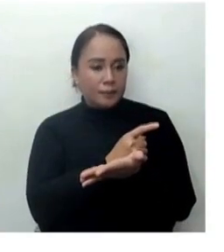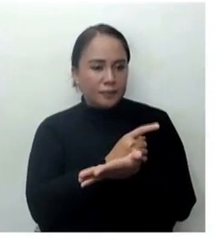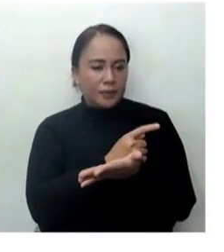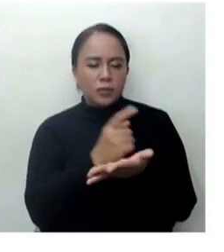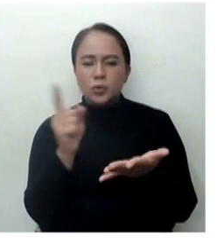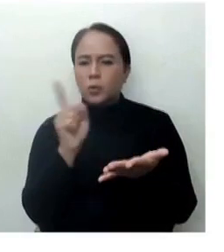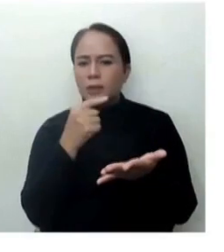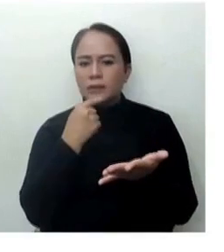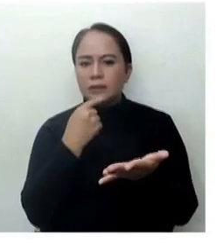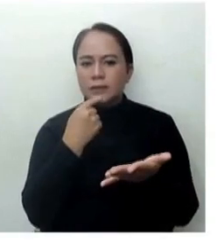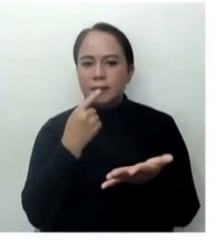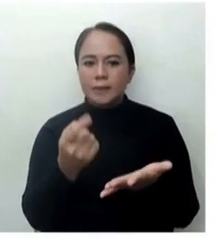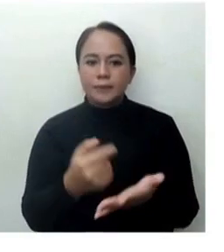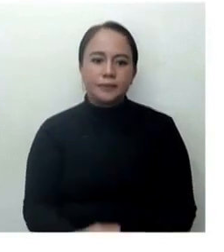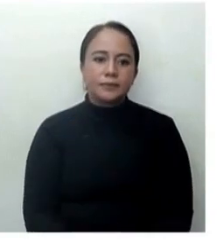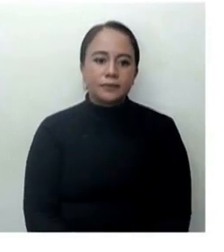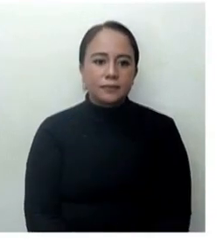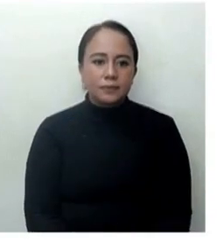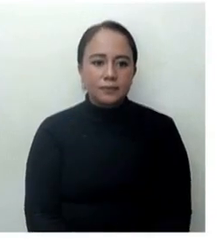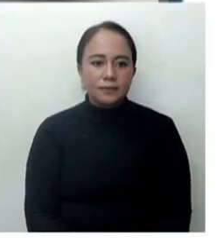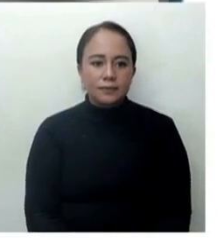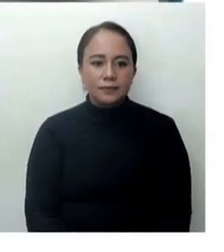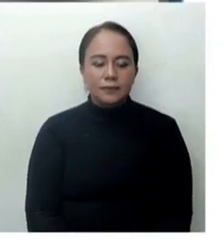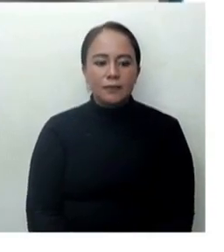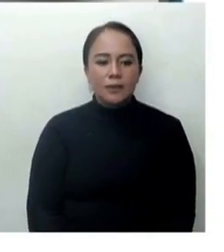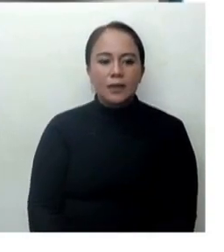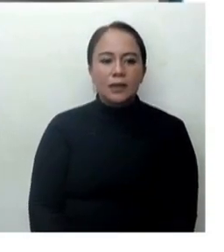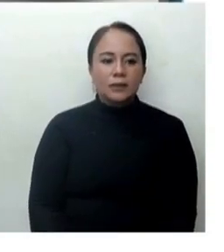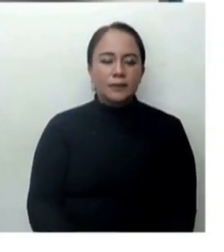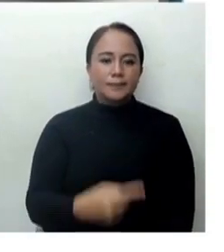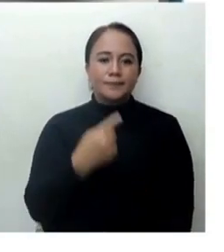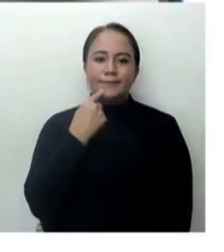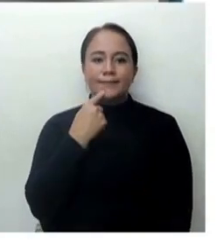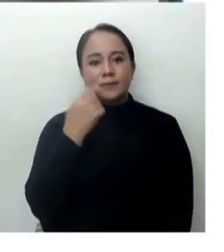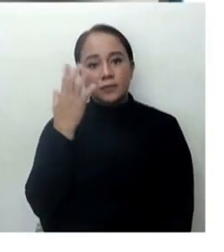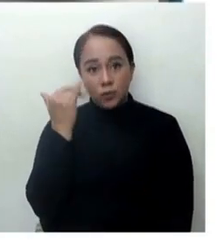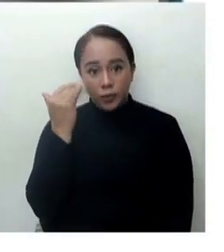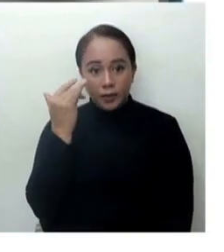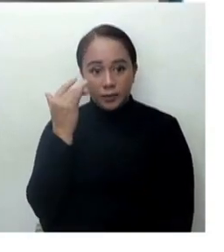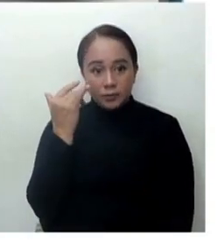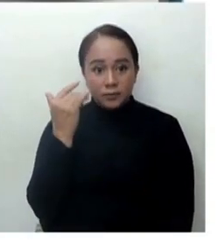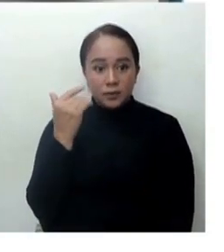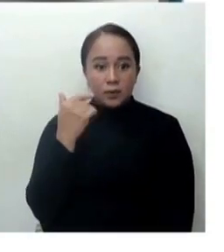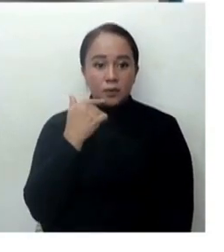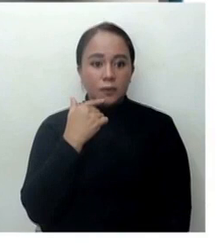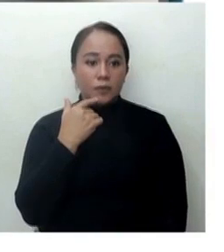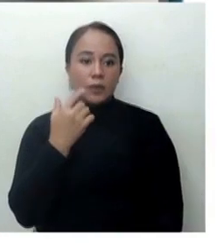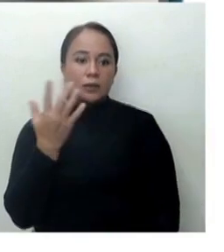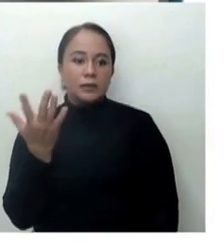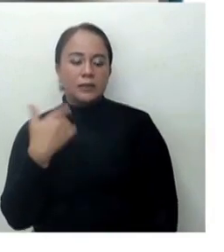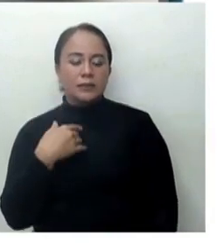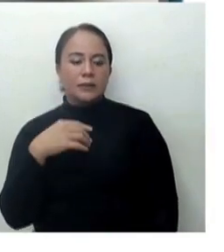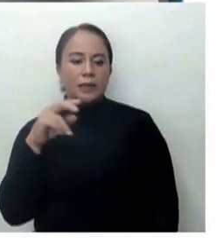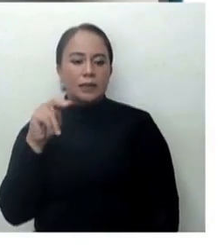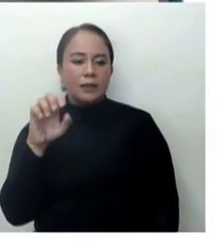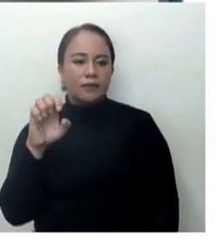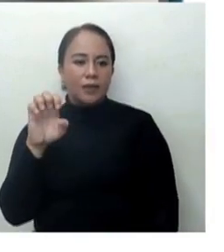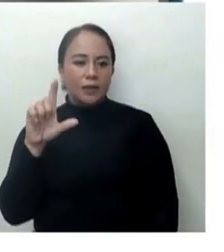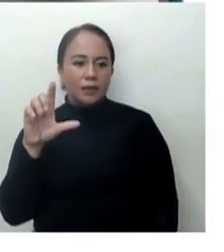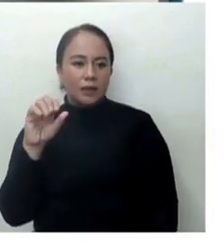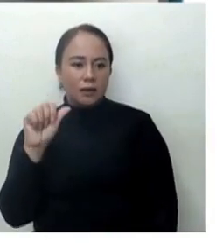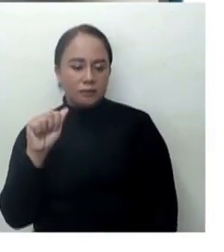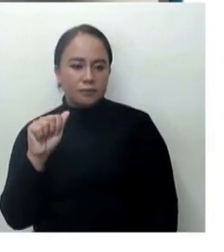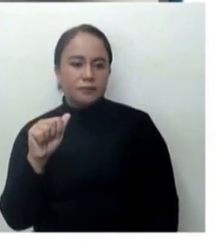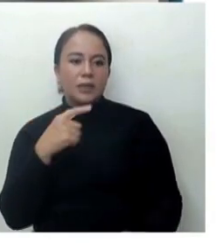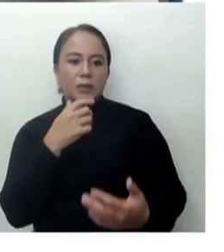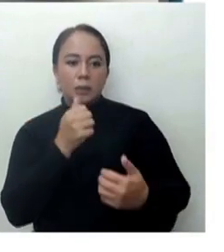this? Well, it's disappointing because the NTFLCAC and the Armed Forces of the Philippines said